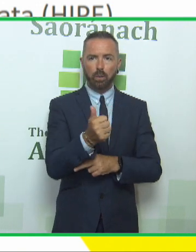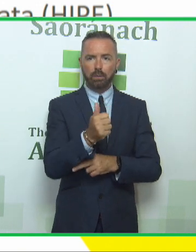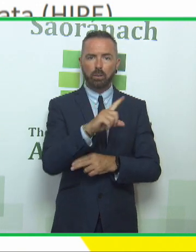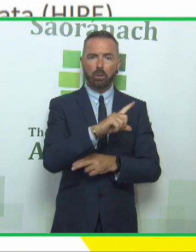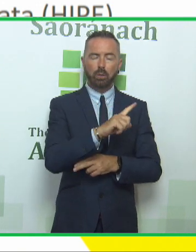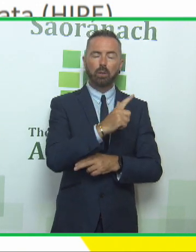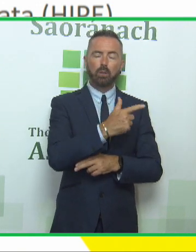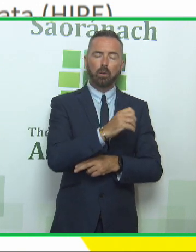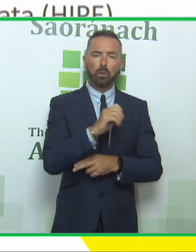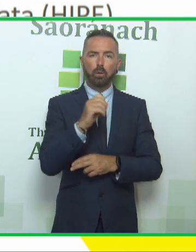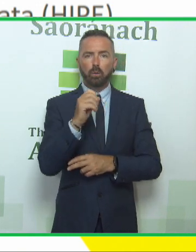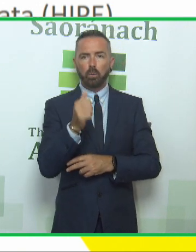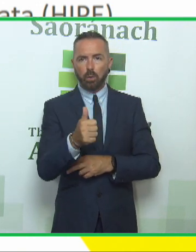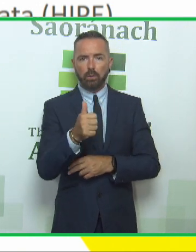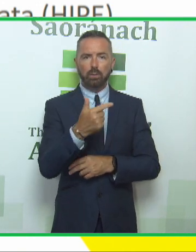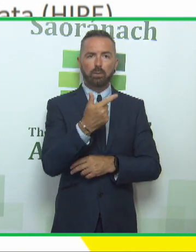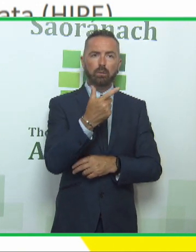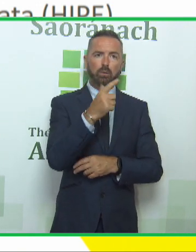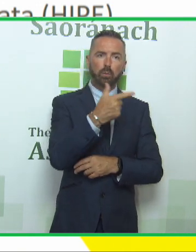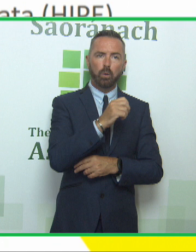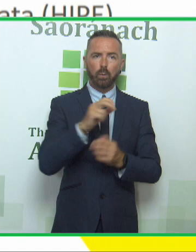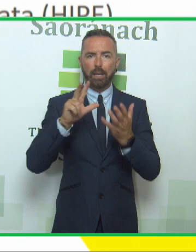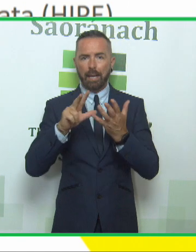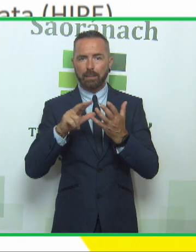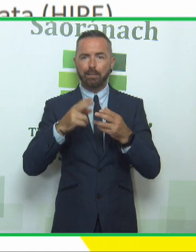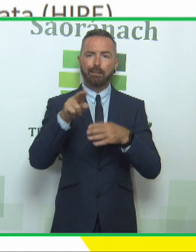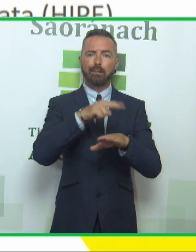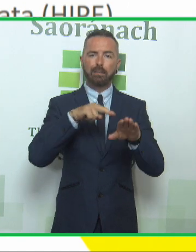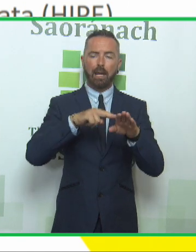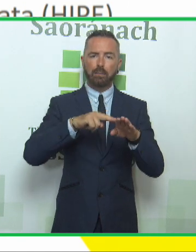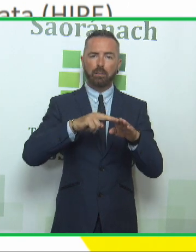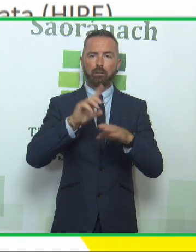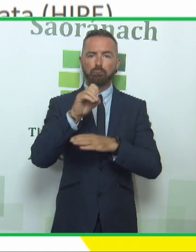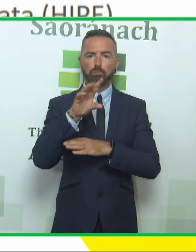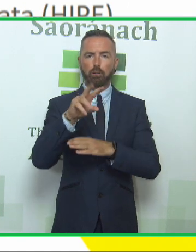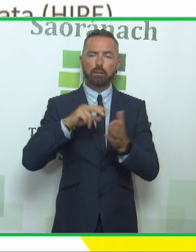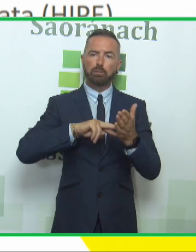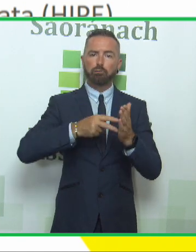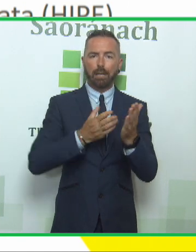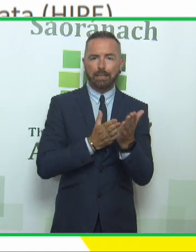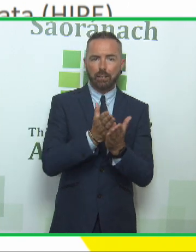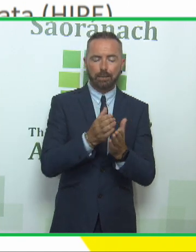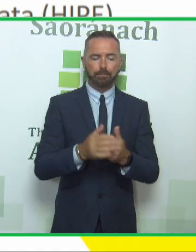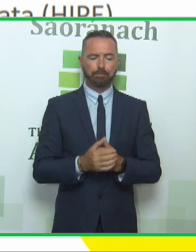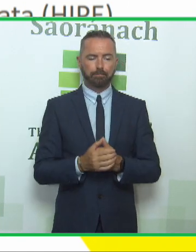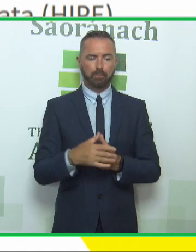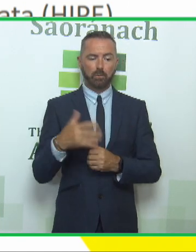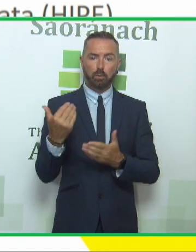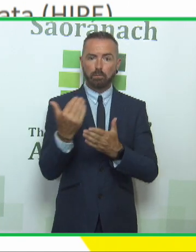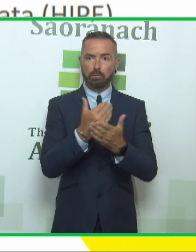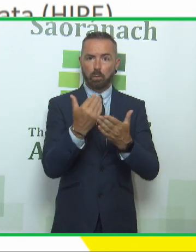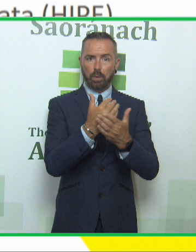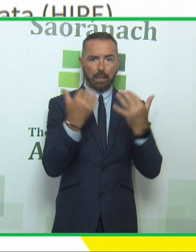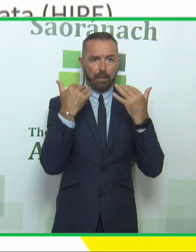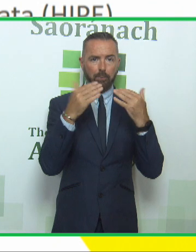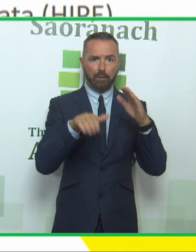2001-2008 National Drug Strategy. Now, in order to have the most comprehensive and accurate database, we collect data from